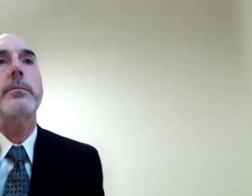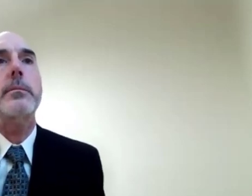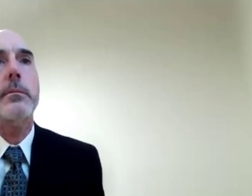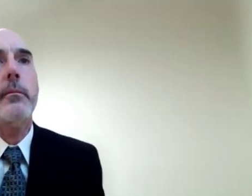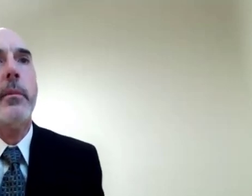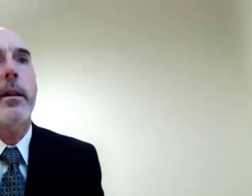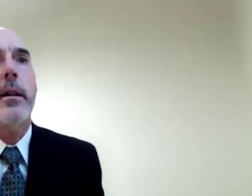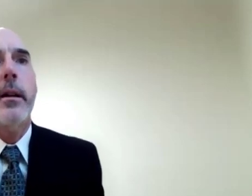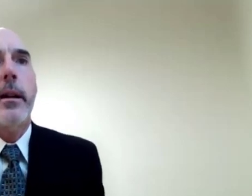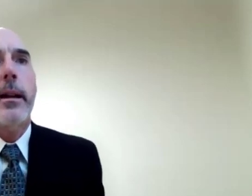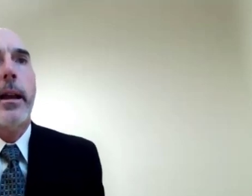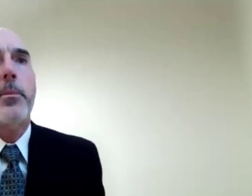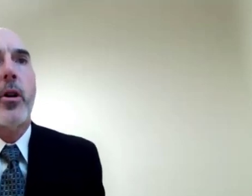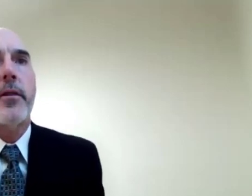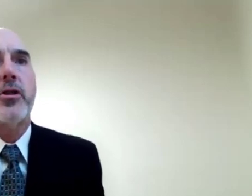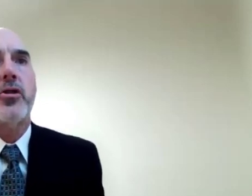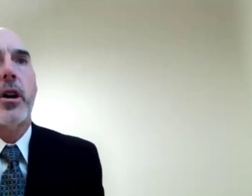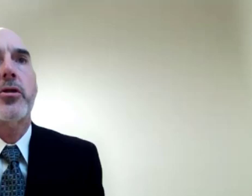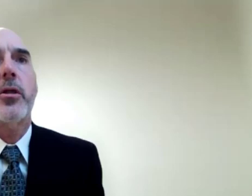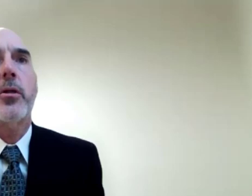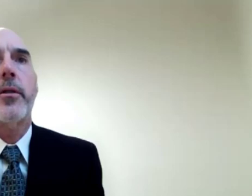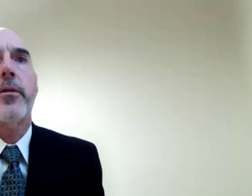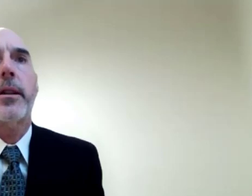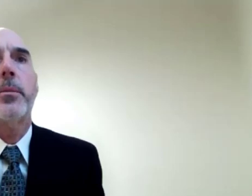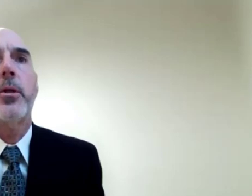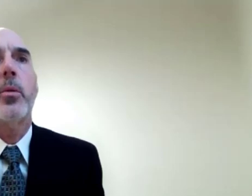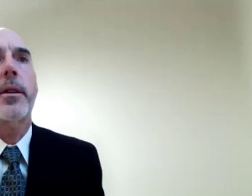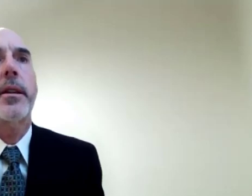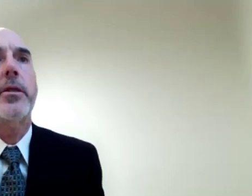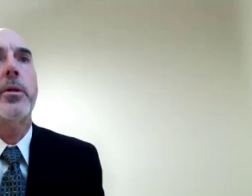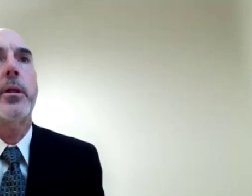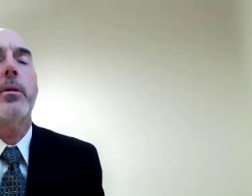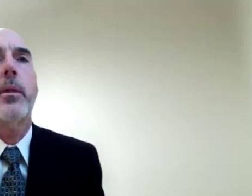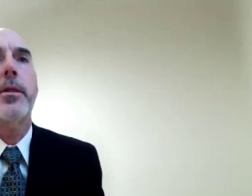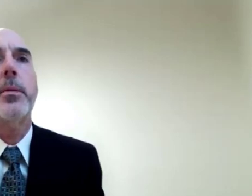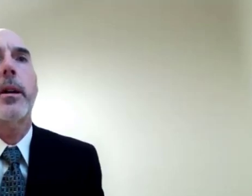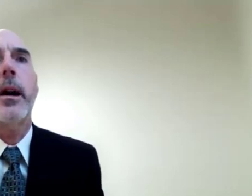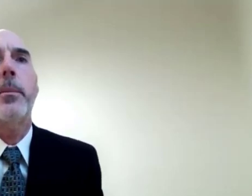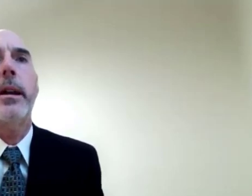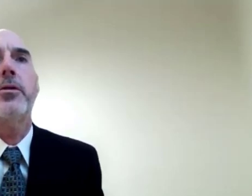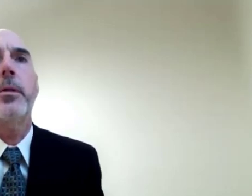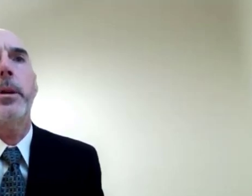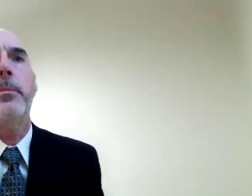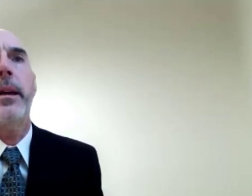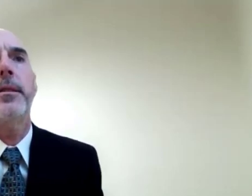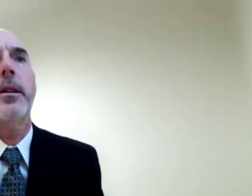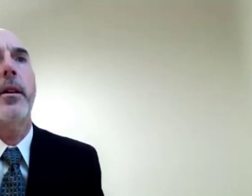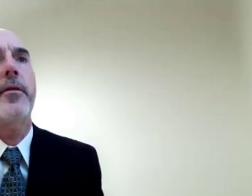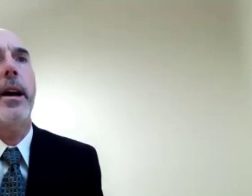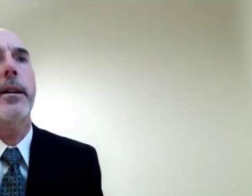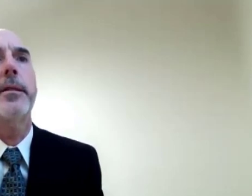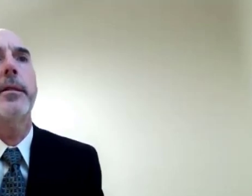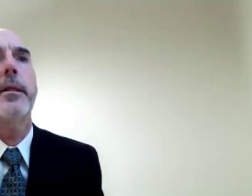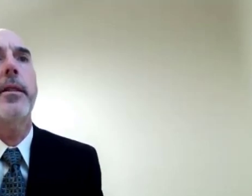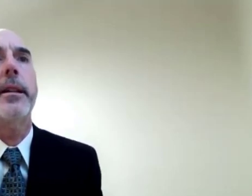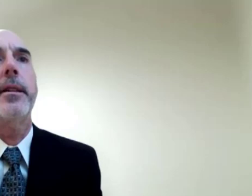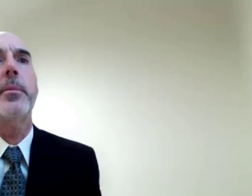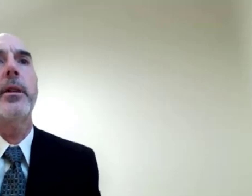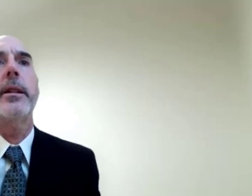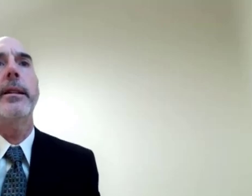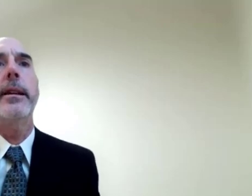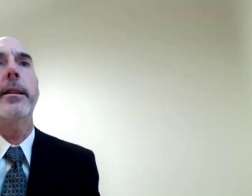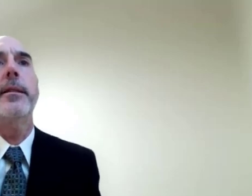one: can part of a structured or flexible work schedule reasonable accommodation be based on the fact